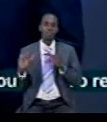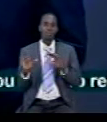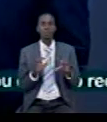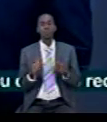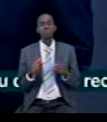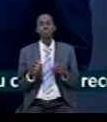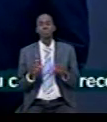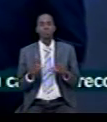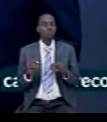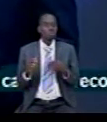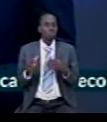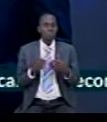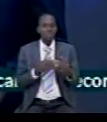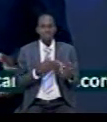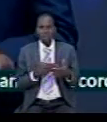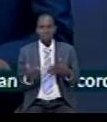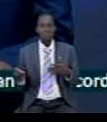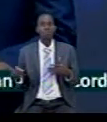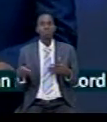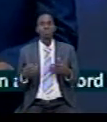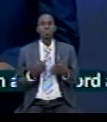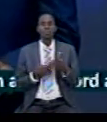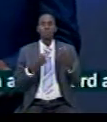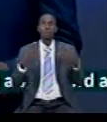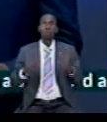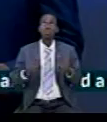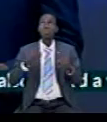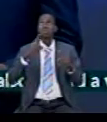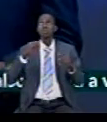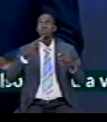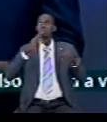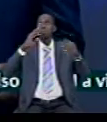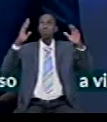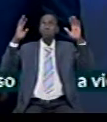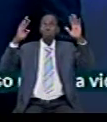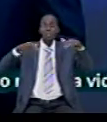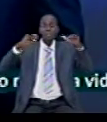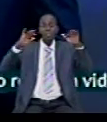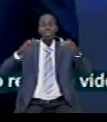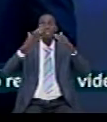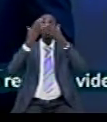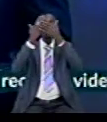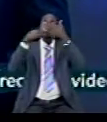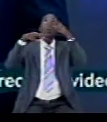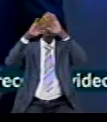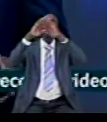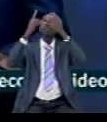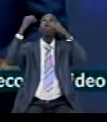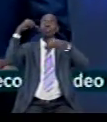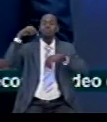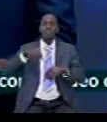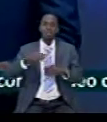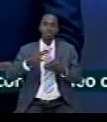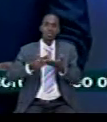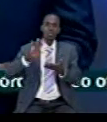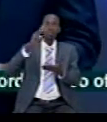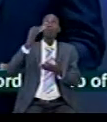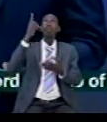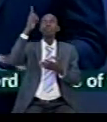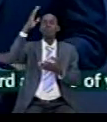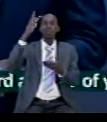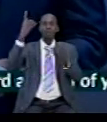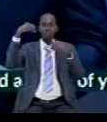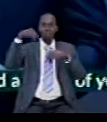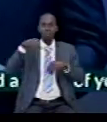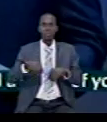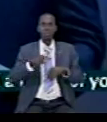of the rain, heaven came down. The glory of God came down. Mighty